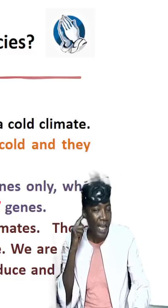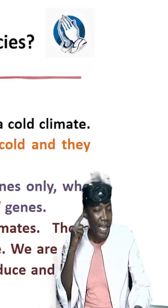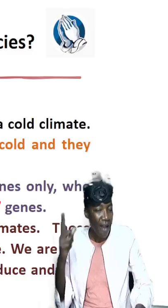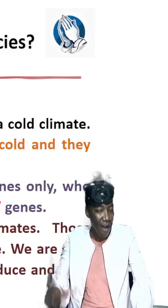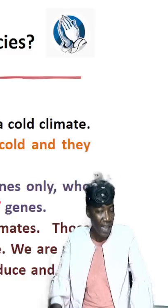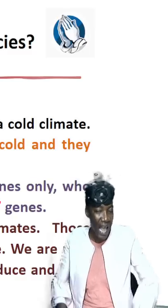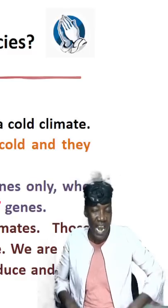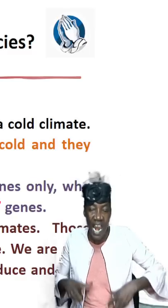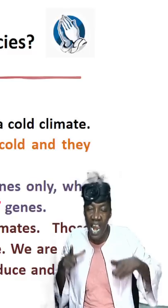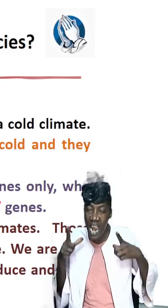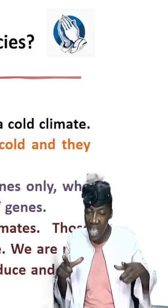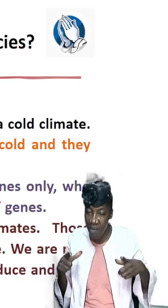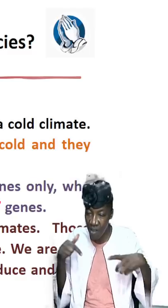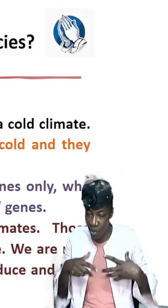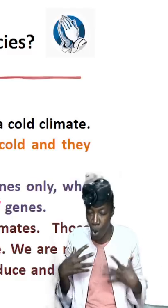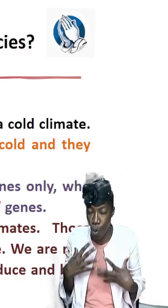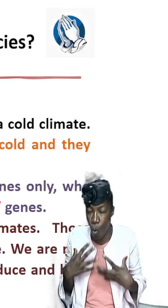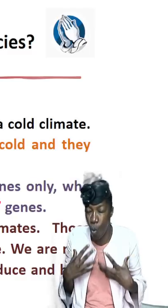climatic conditions